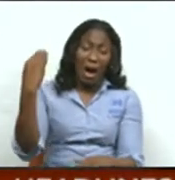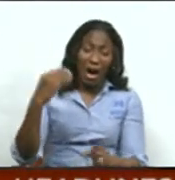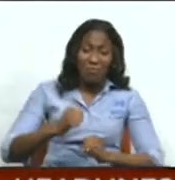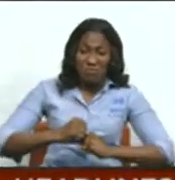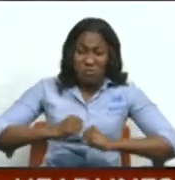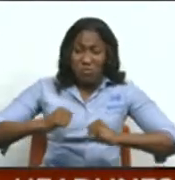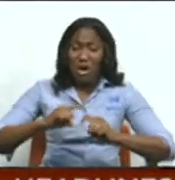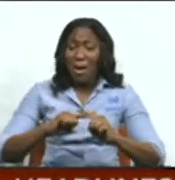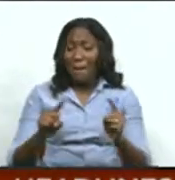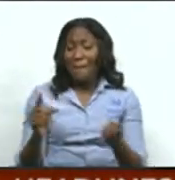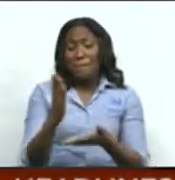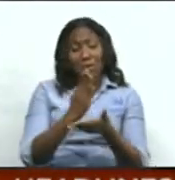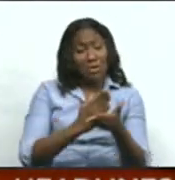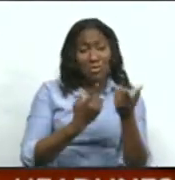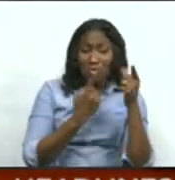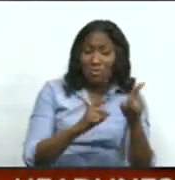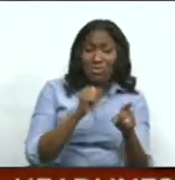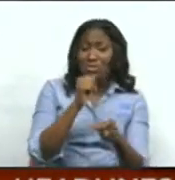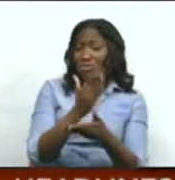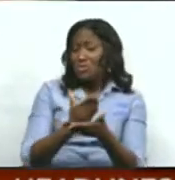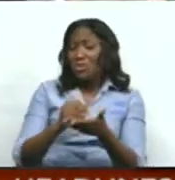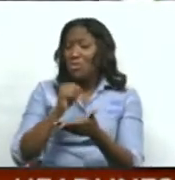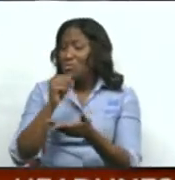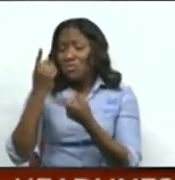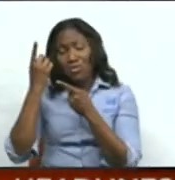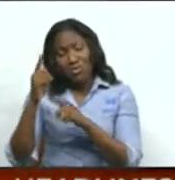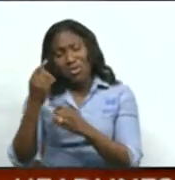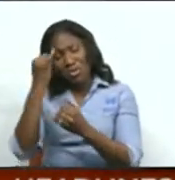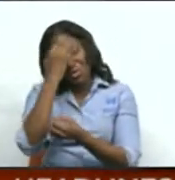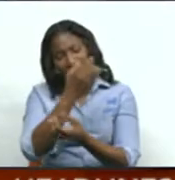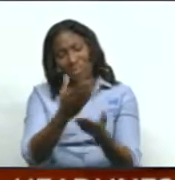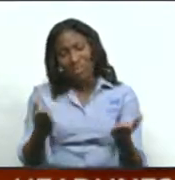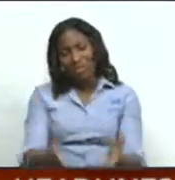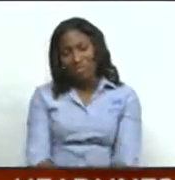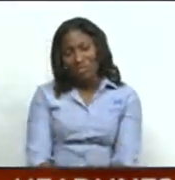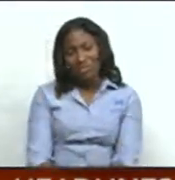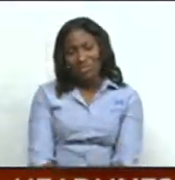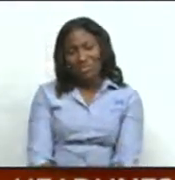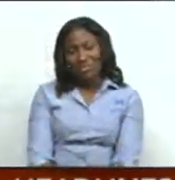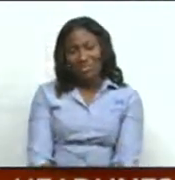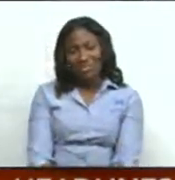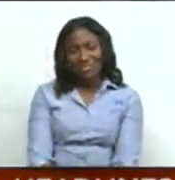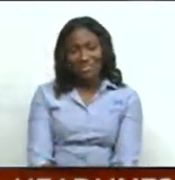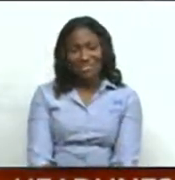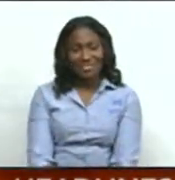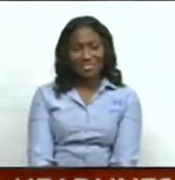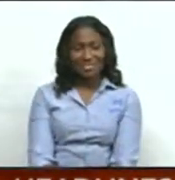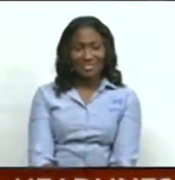on whether these companies should pay a higher tax. Here's what some of you had to say.